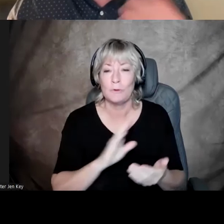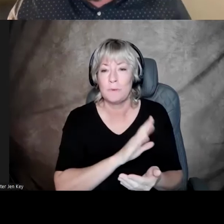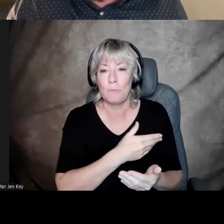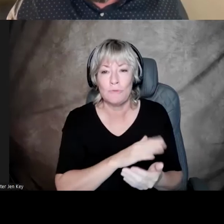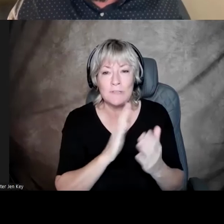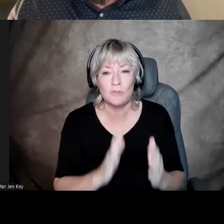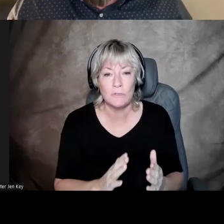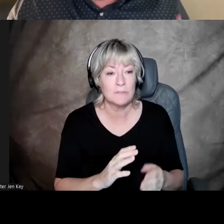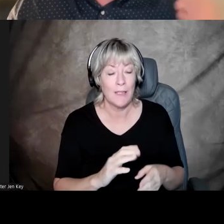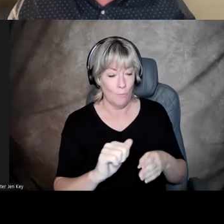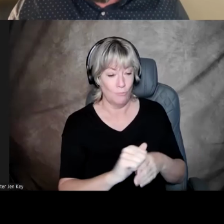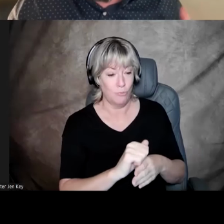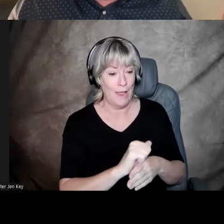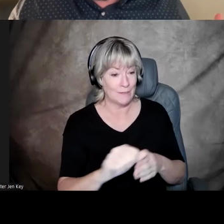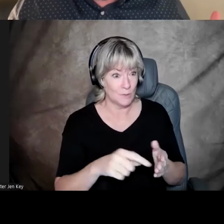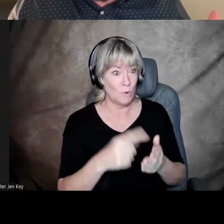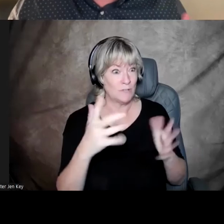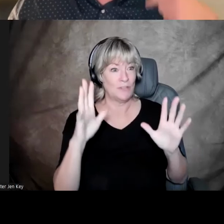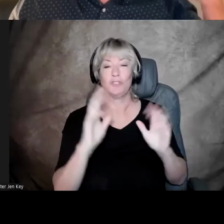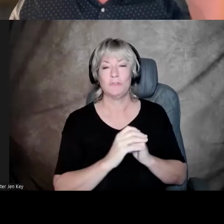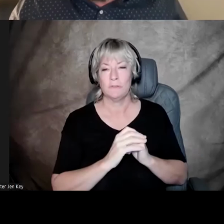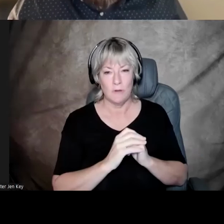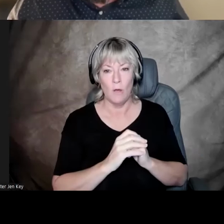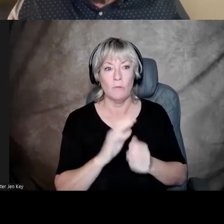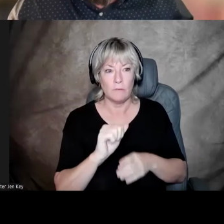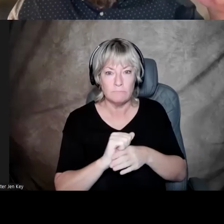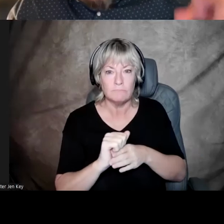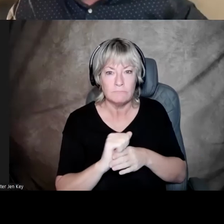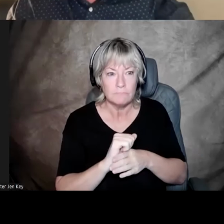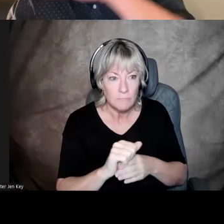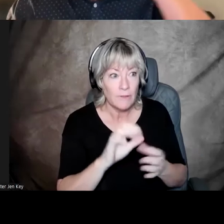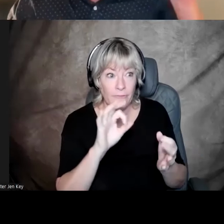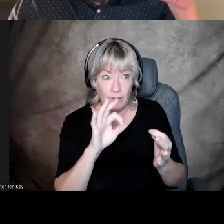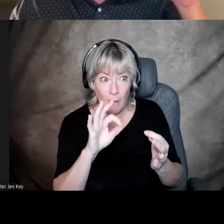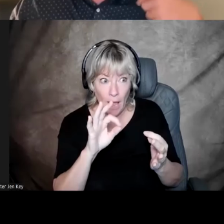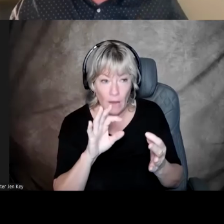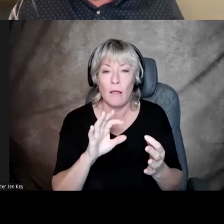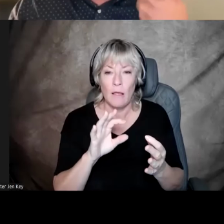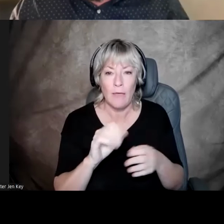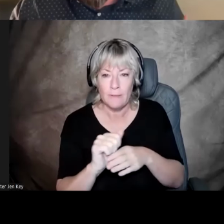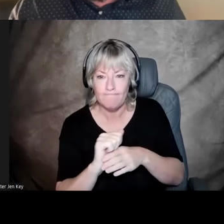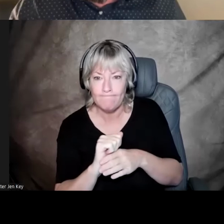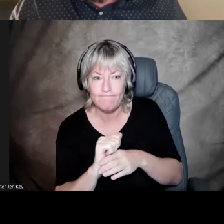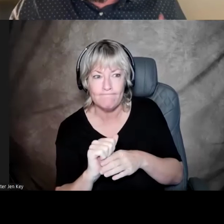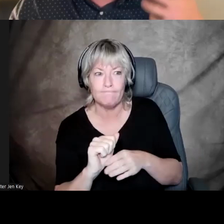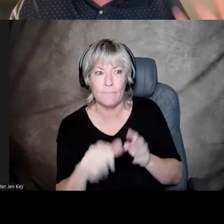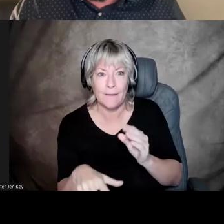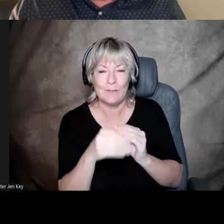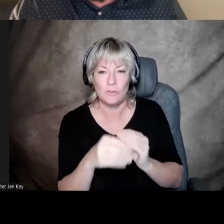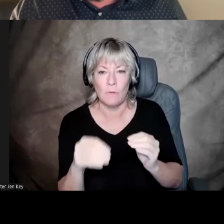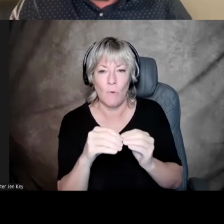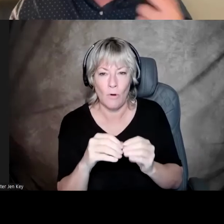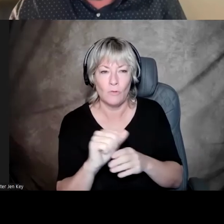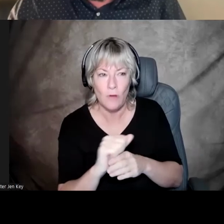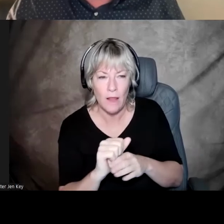just stop once they've trained. They get that ongoing feedback, and then they use that feedback to loop back and do additional training. So they're always